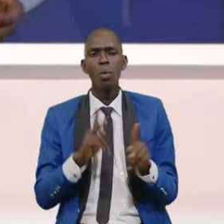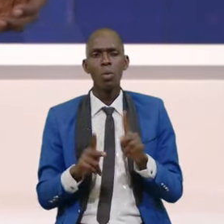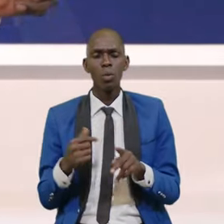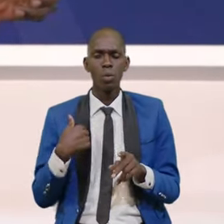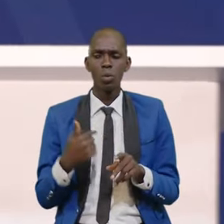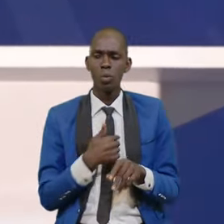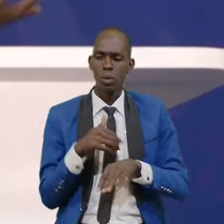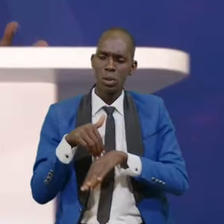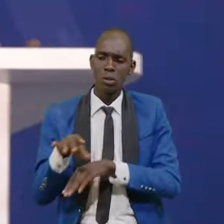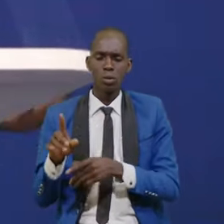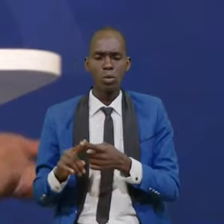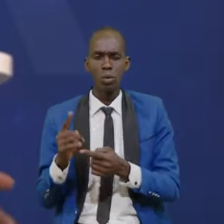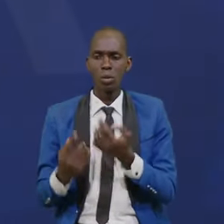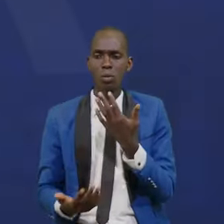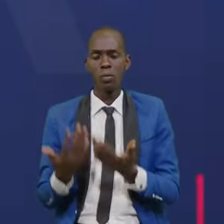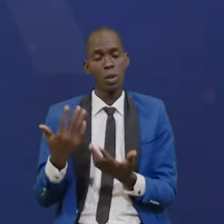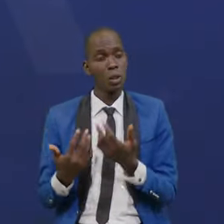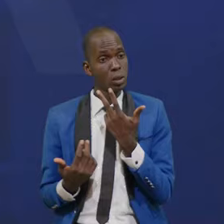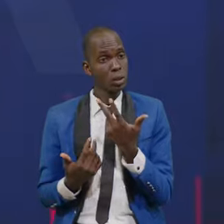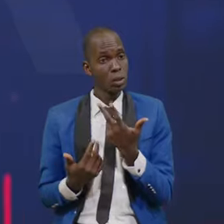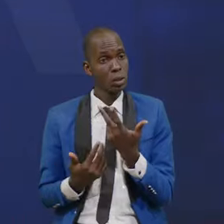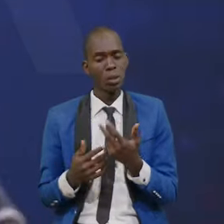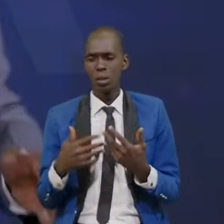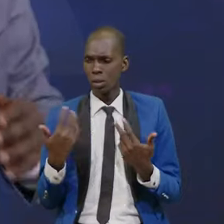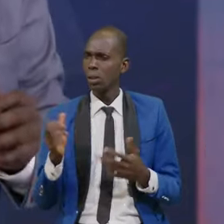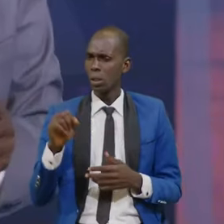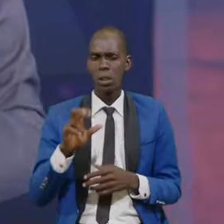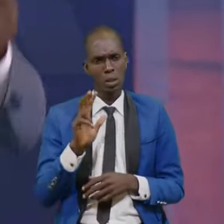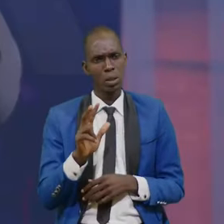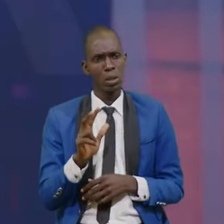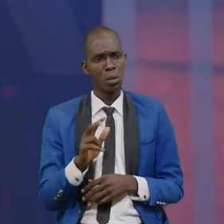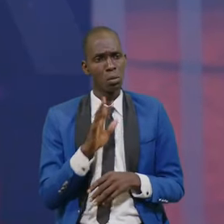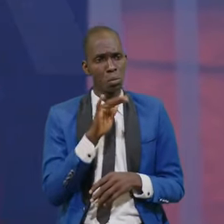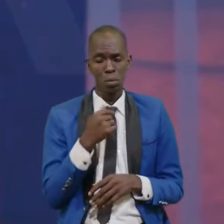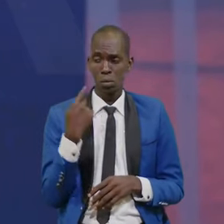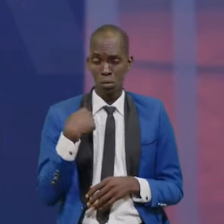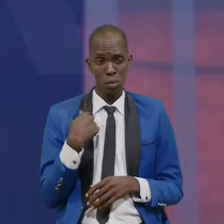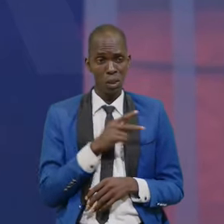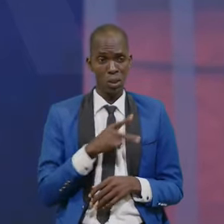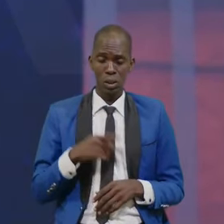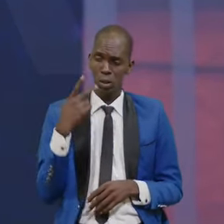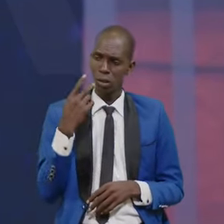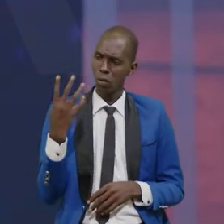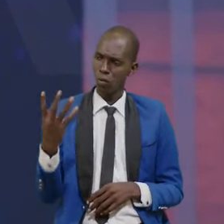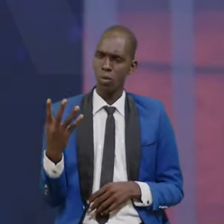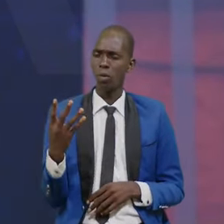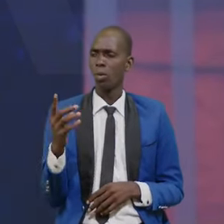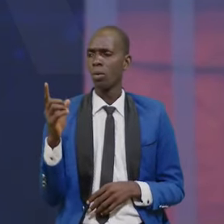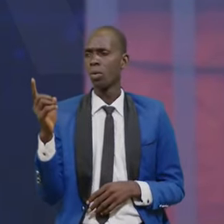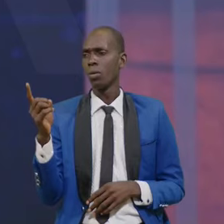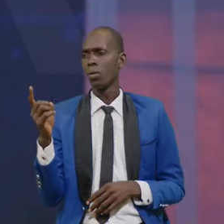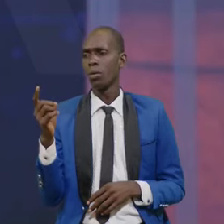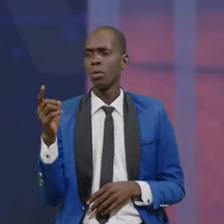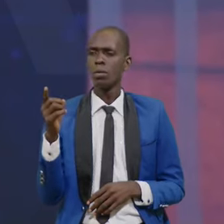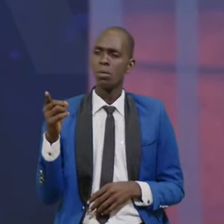the fire? They said, yes, O king. He said, I see four men. One, that's Shadrach. Two,